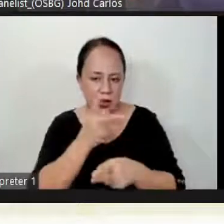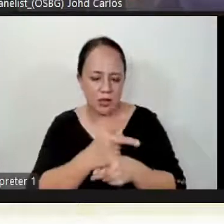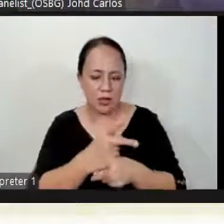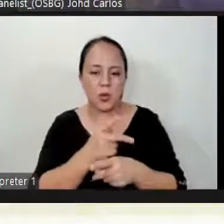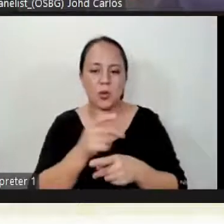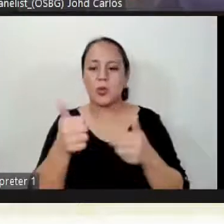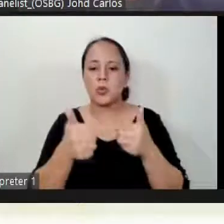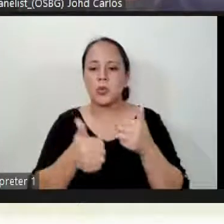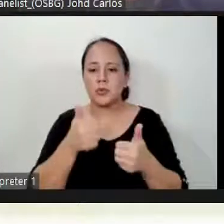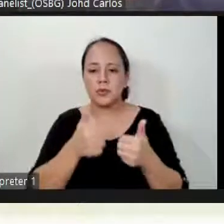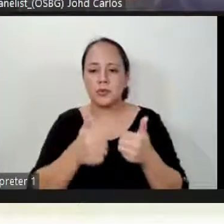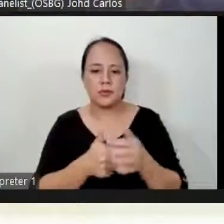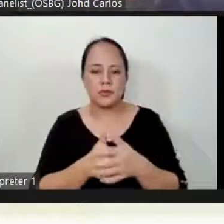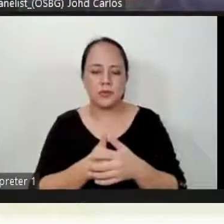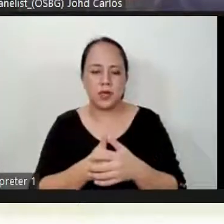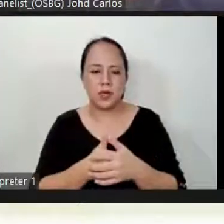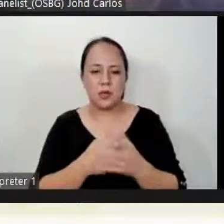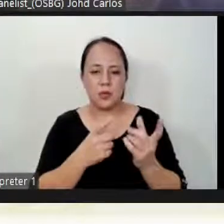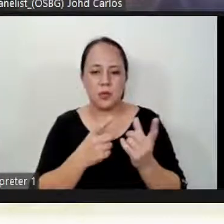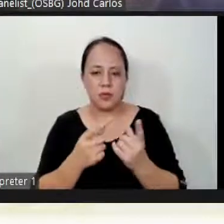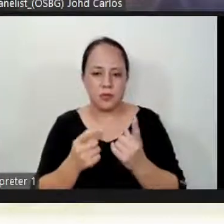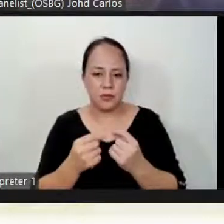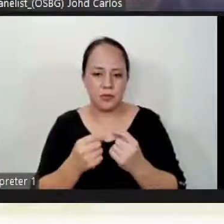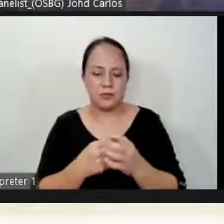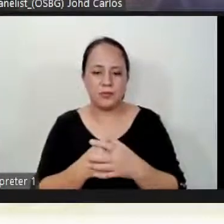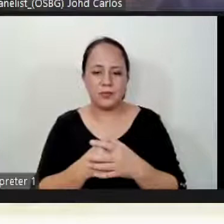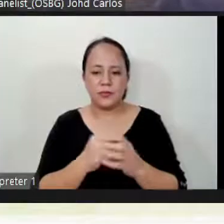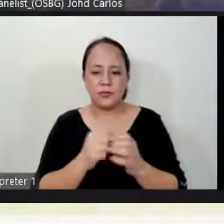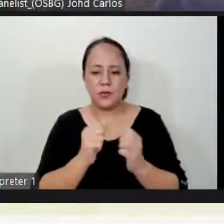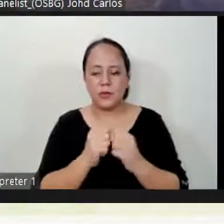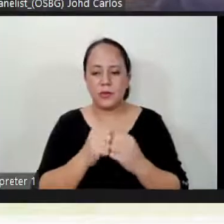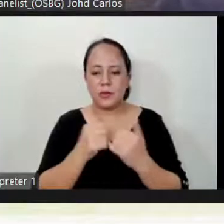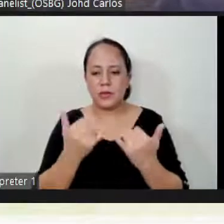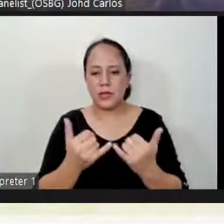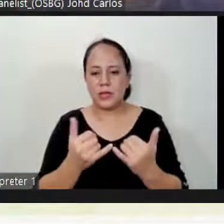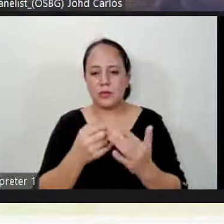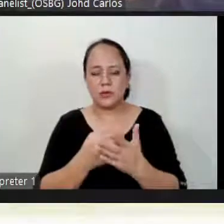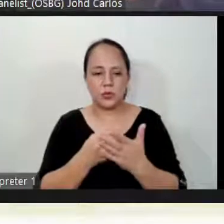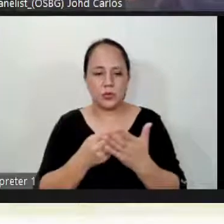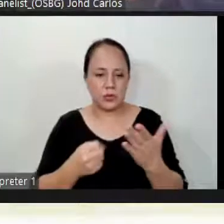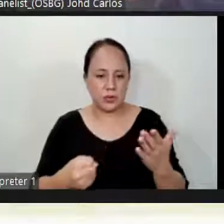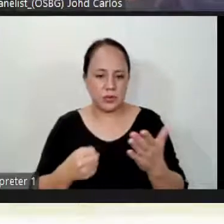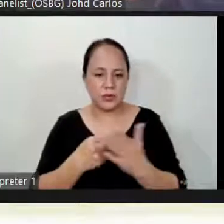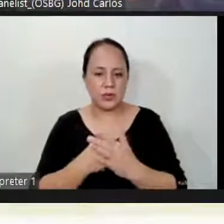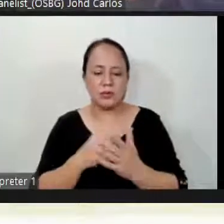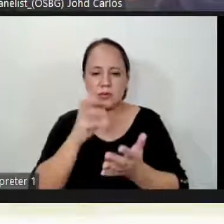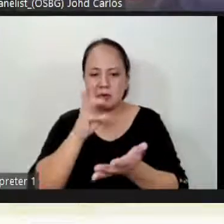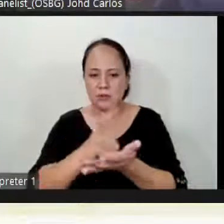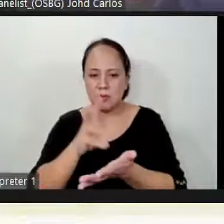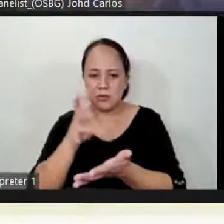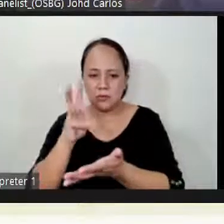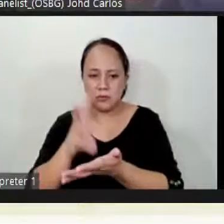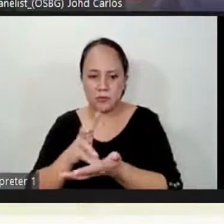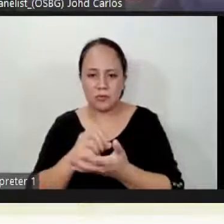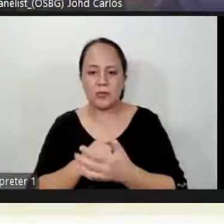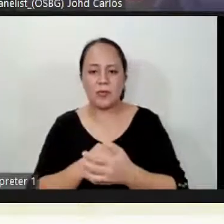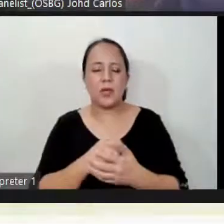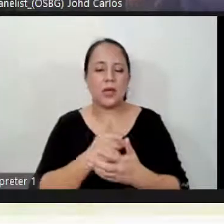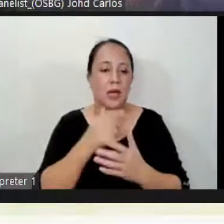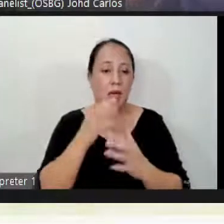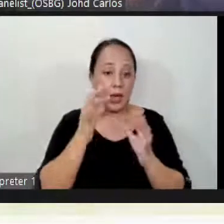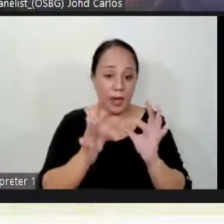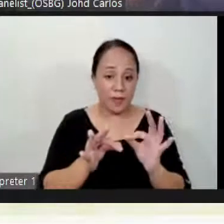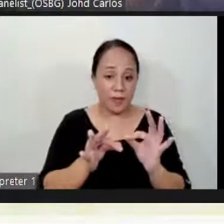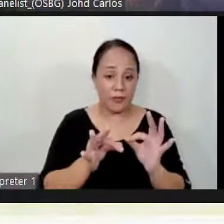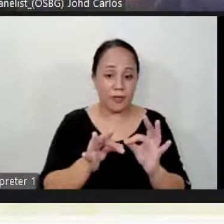nang magawa with the current resources in the municipalities. And then if this is